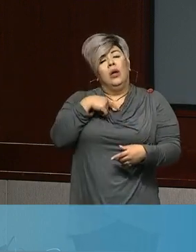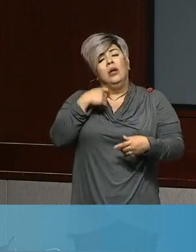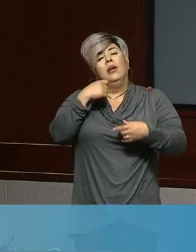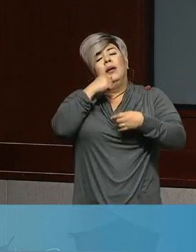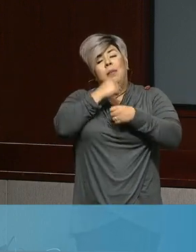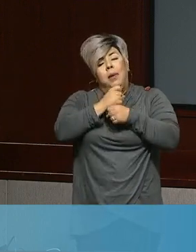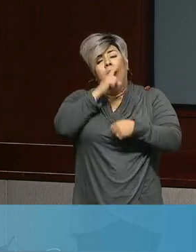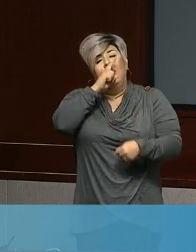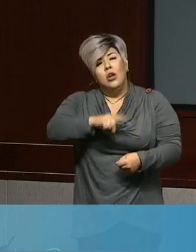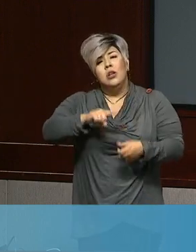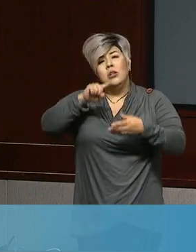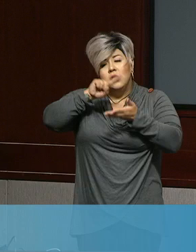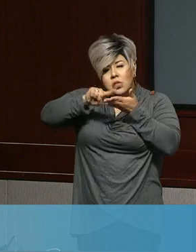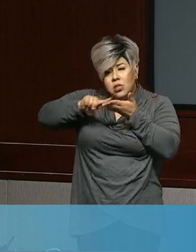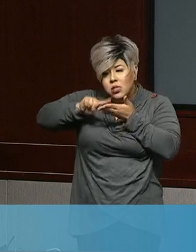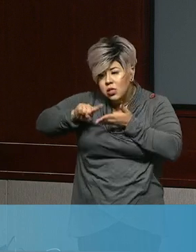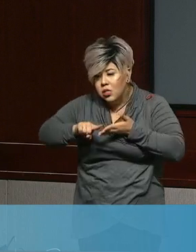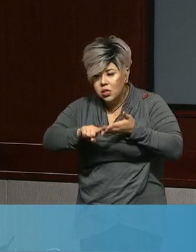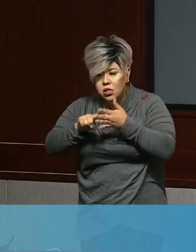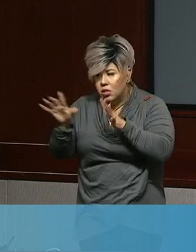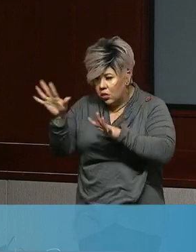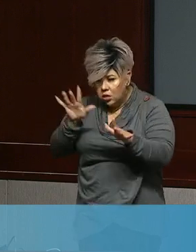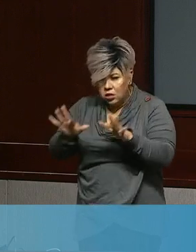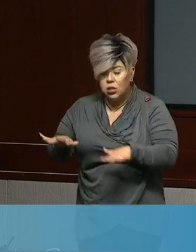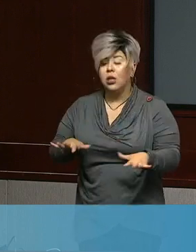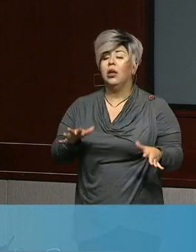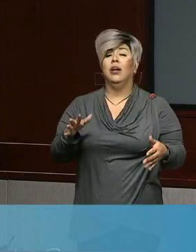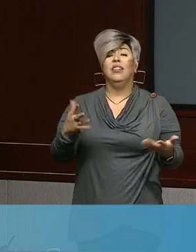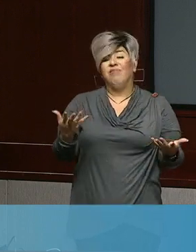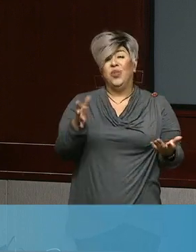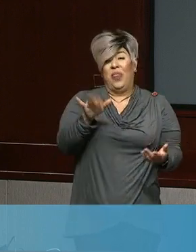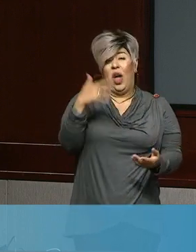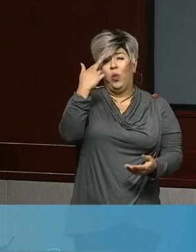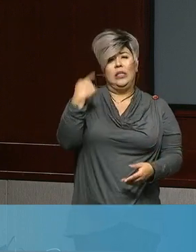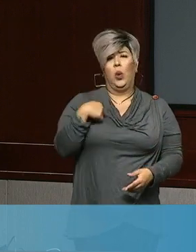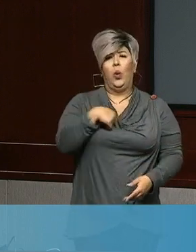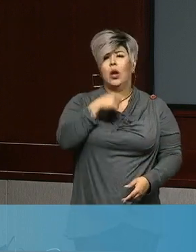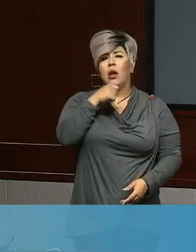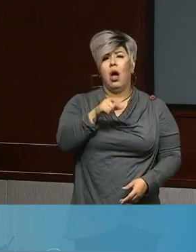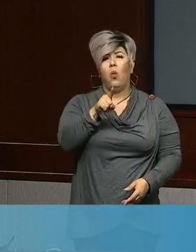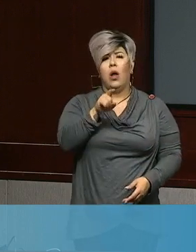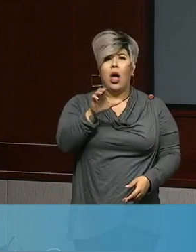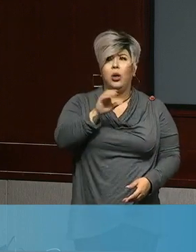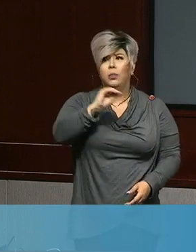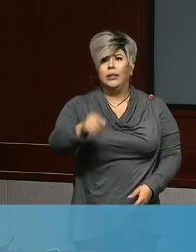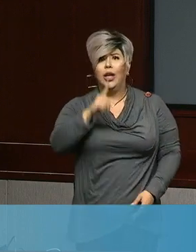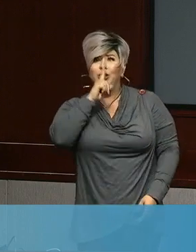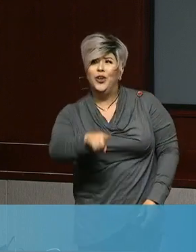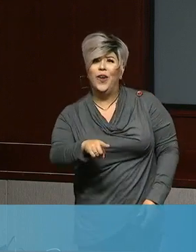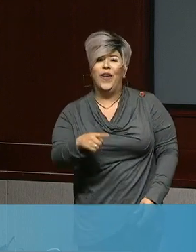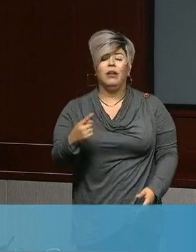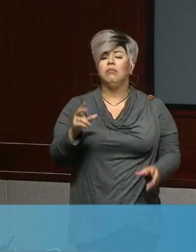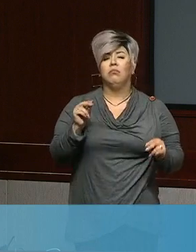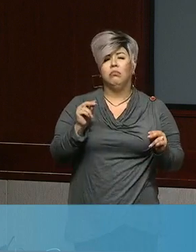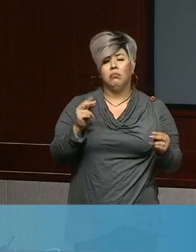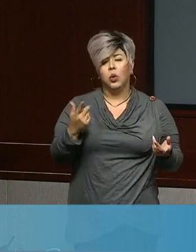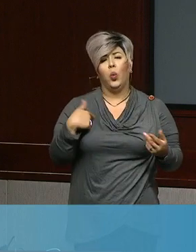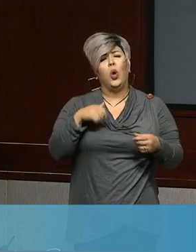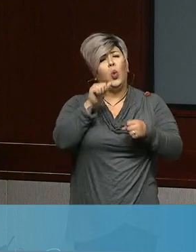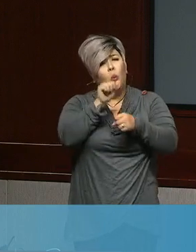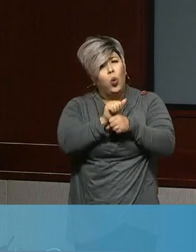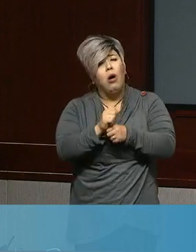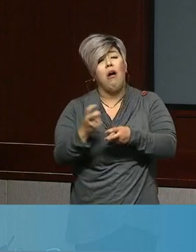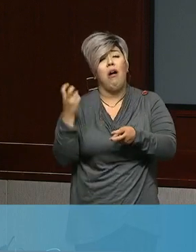So I'm not comfortable saying that we're 100% sure that we are not duplicating any cases. We do work very hard to make